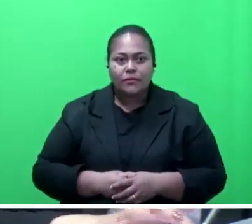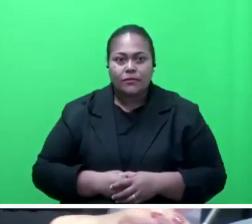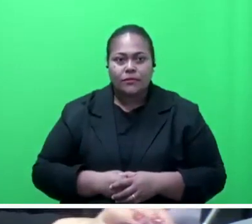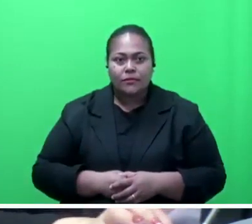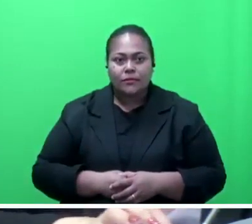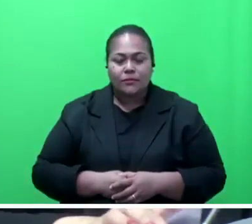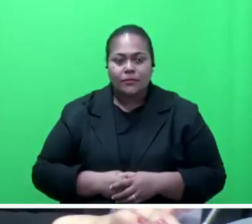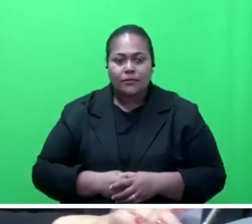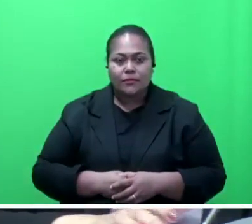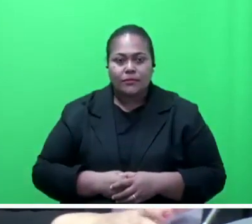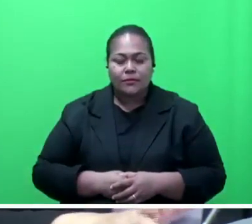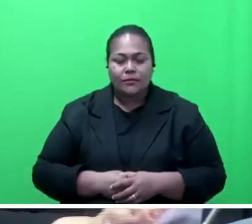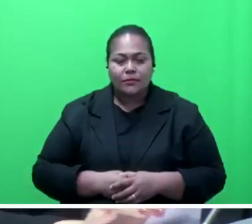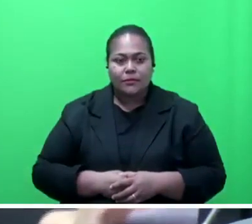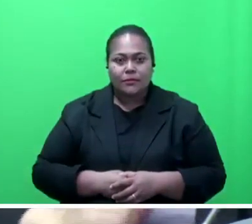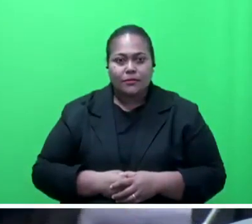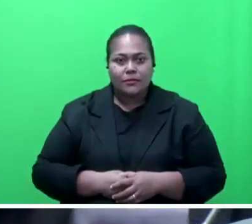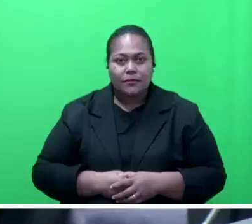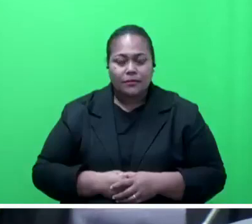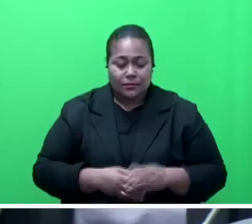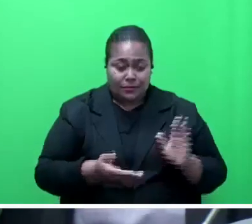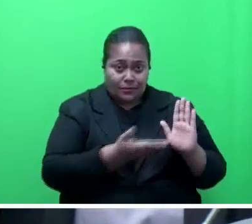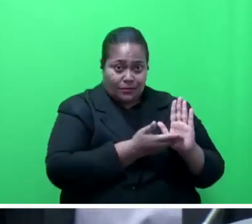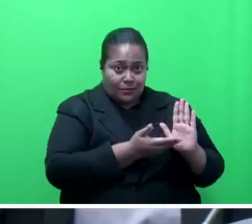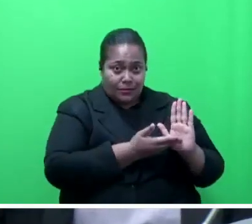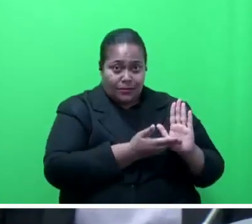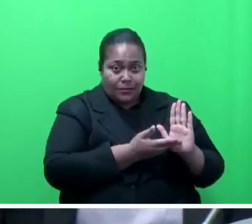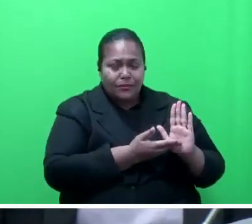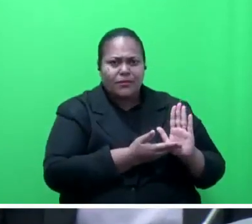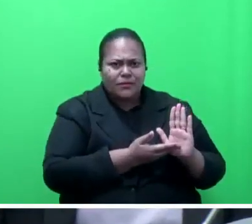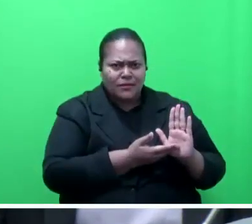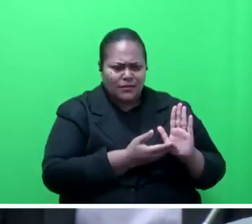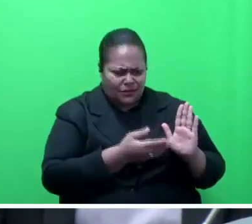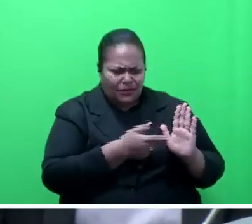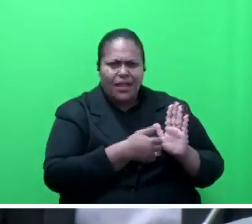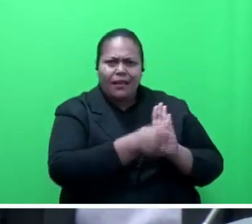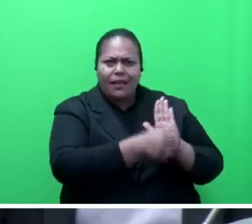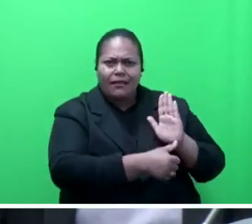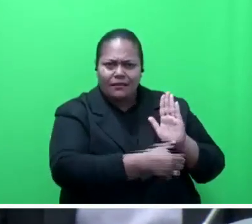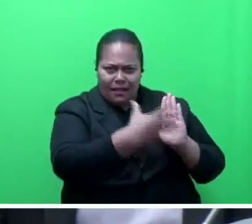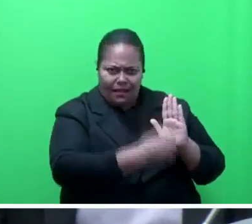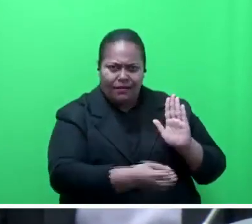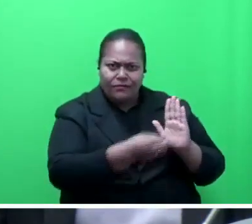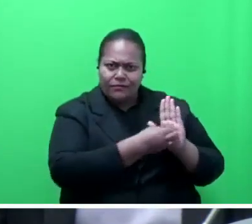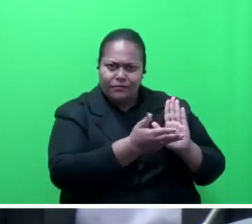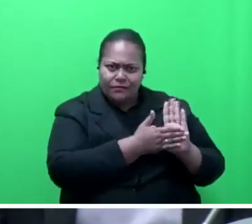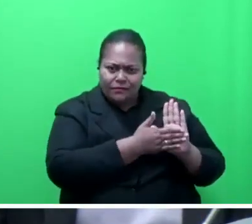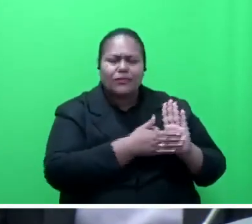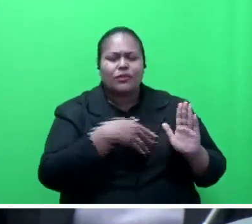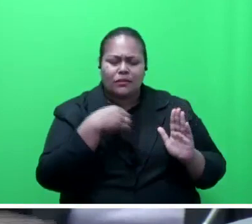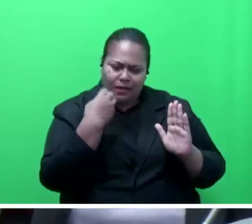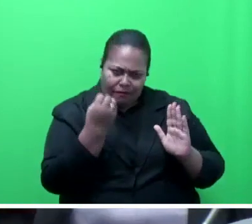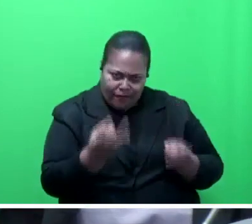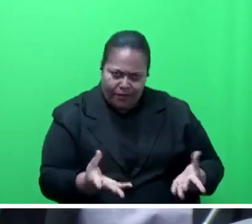highlight to the honourable member under the orders that's actually stipulated in the Act. It's all available there, and I urge the